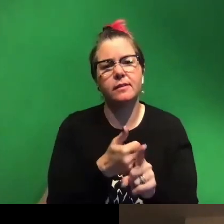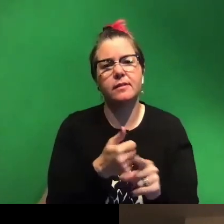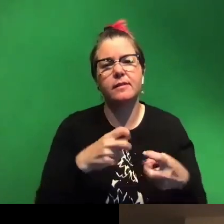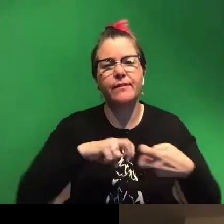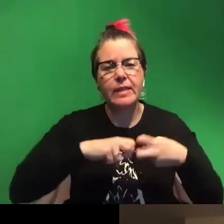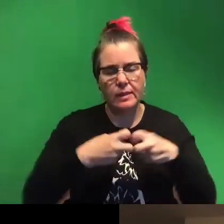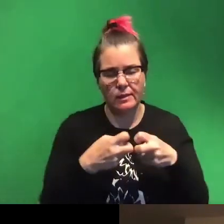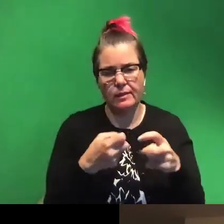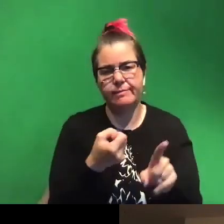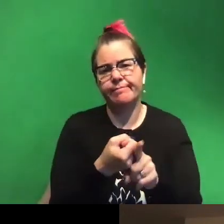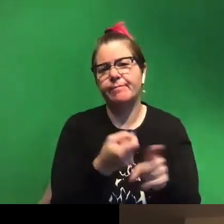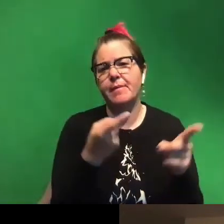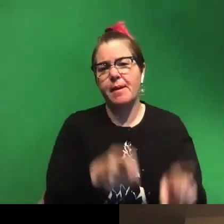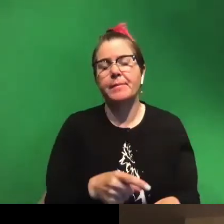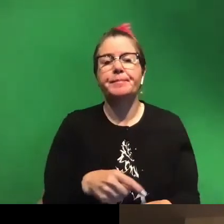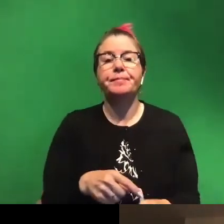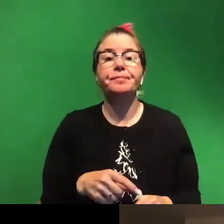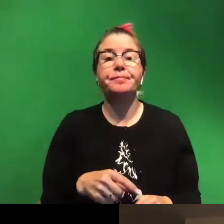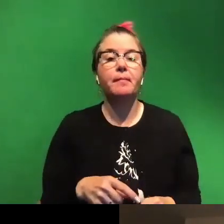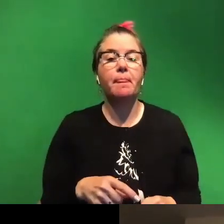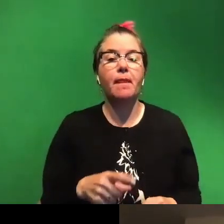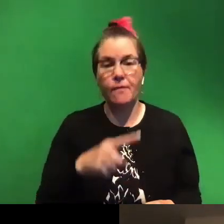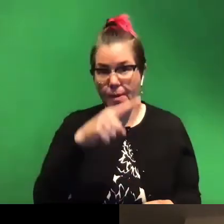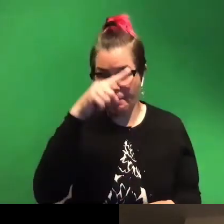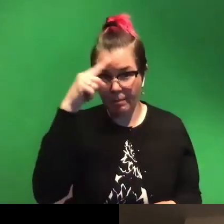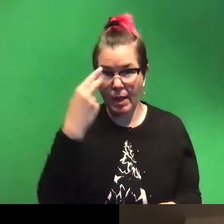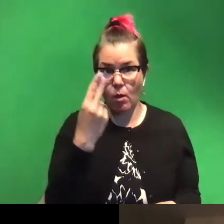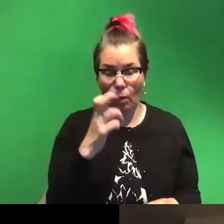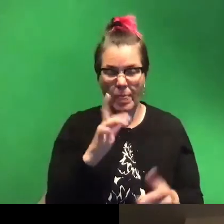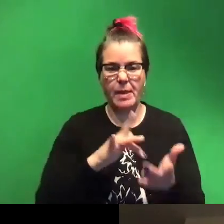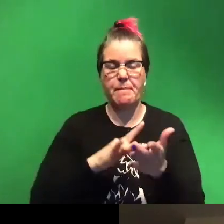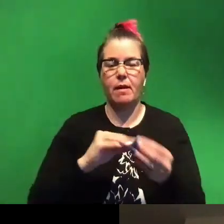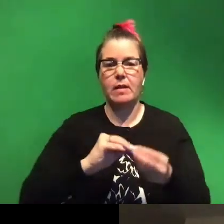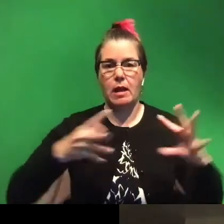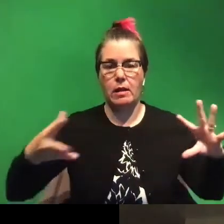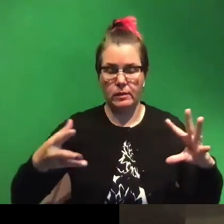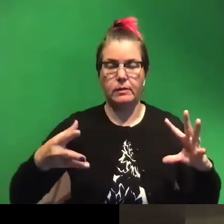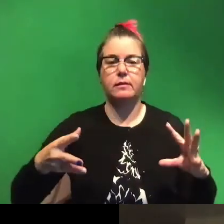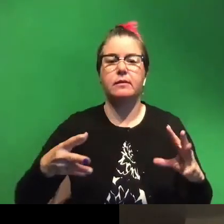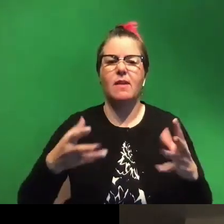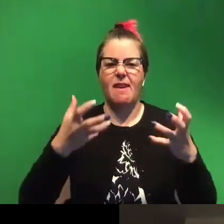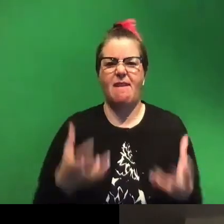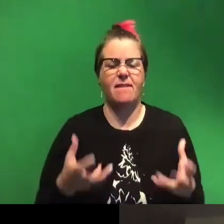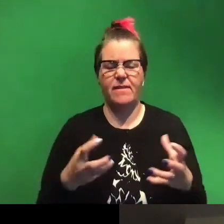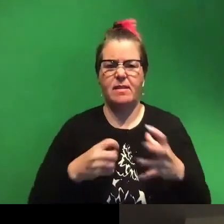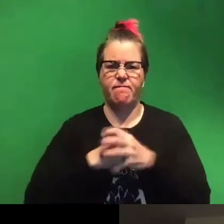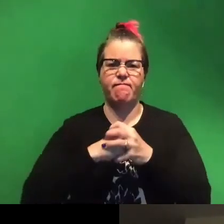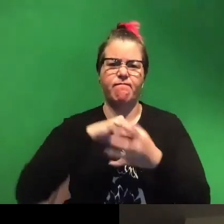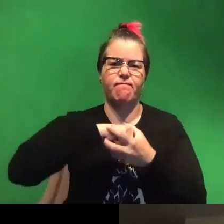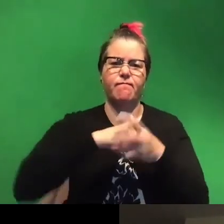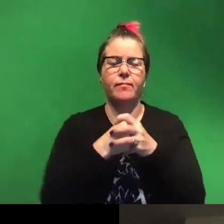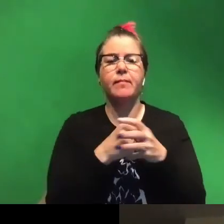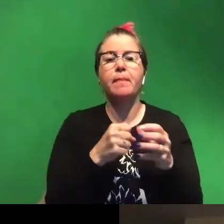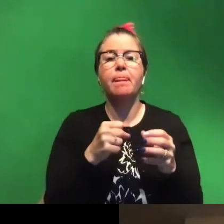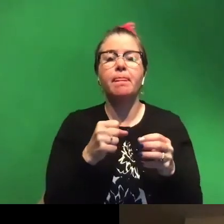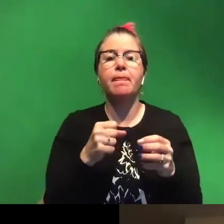phenomenon. It happens when you have a black hole in the center of a galaxy, which is very, very heavy, and attracts